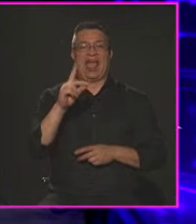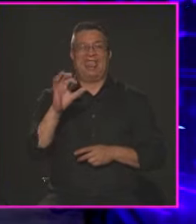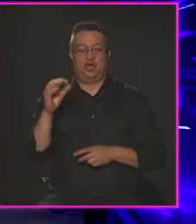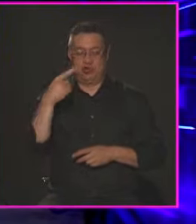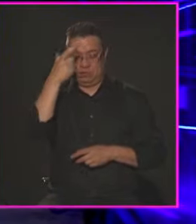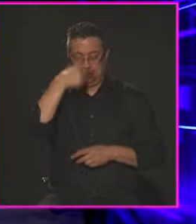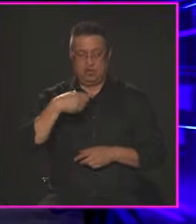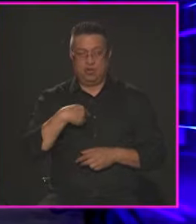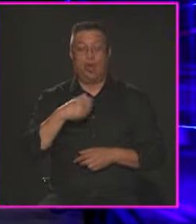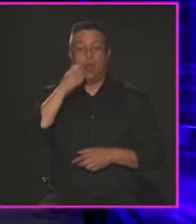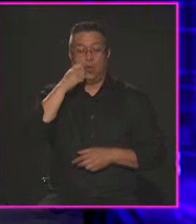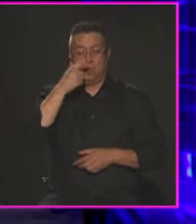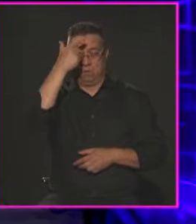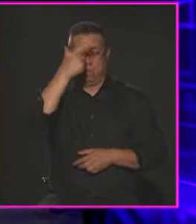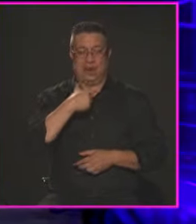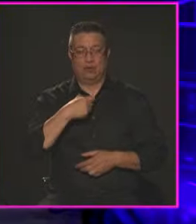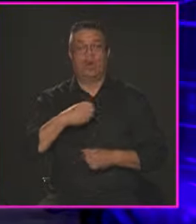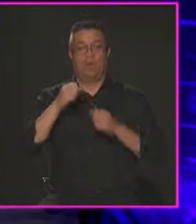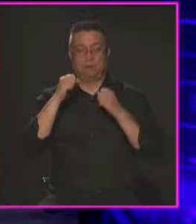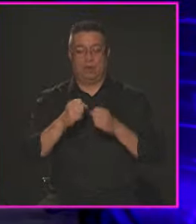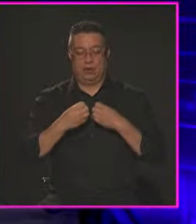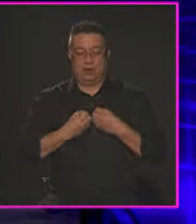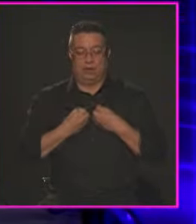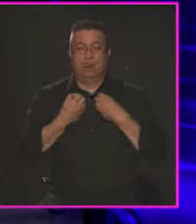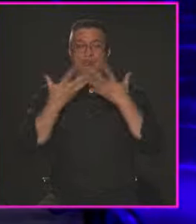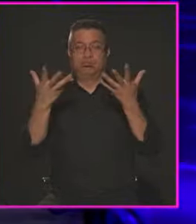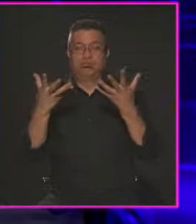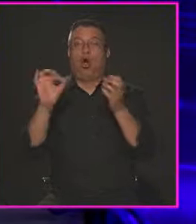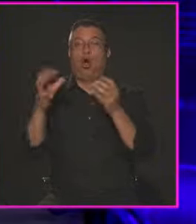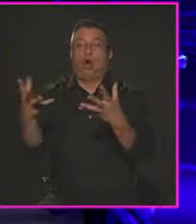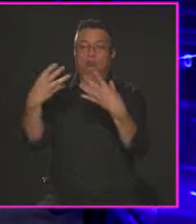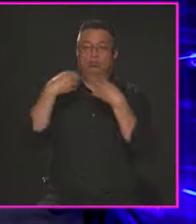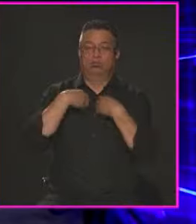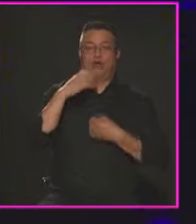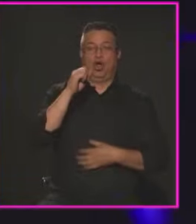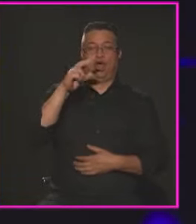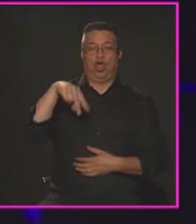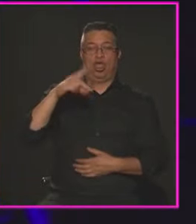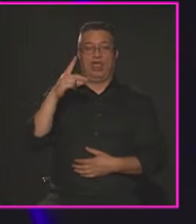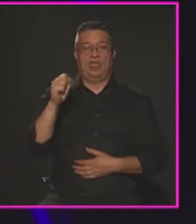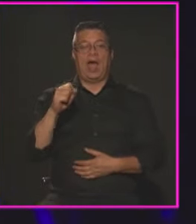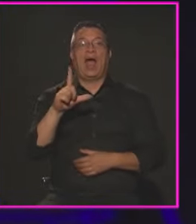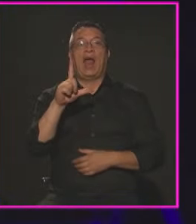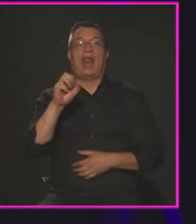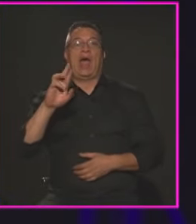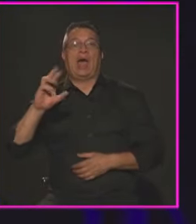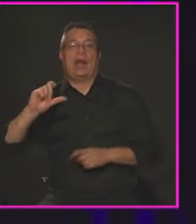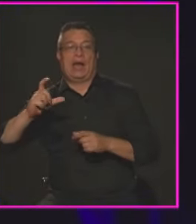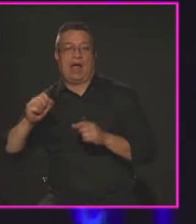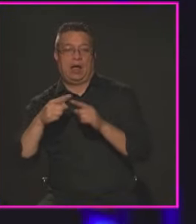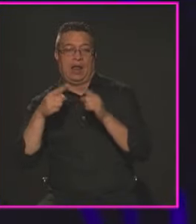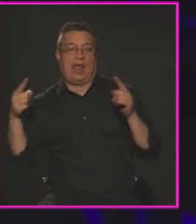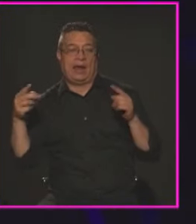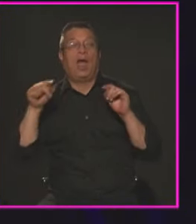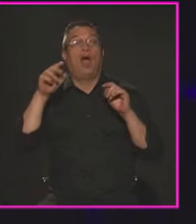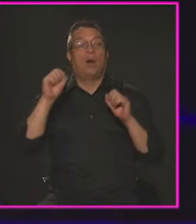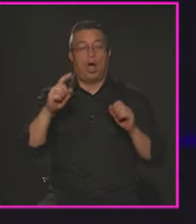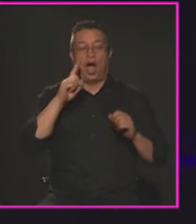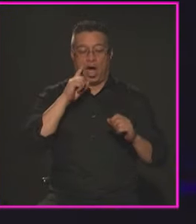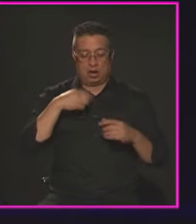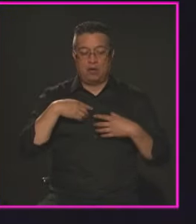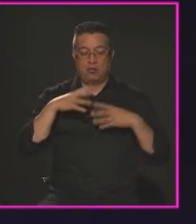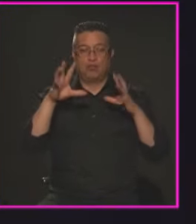said is that the atoms in our bodies, like the atoms in his atomic beam, carry magnetic moment which emit and absorb radio